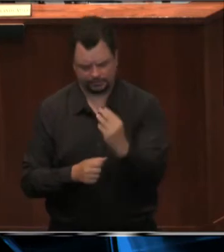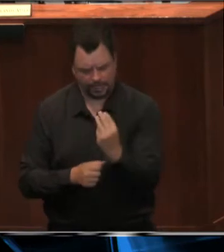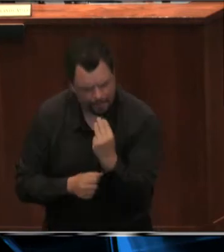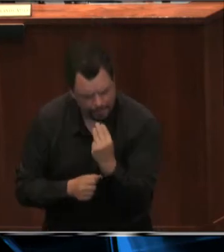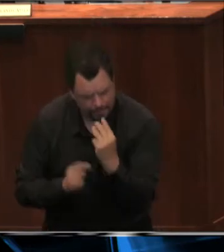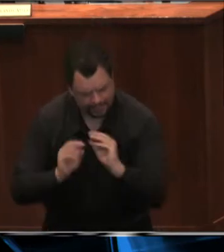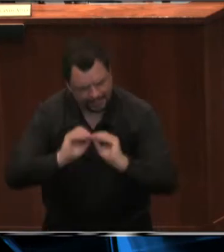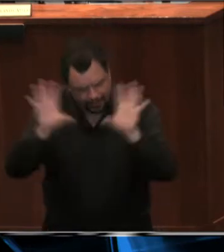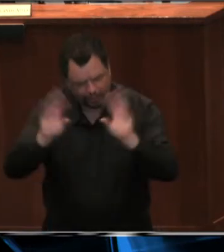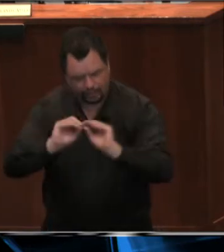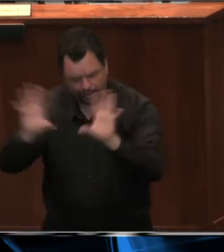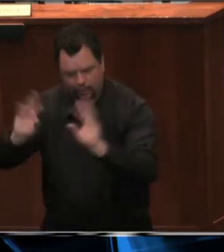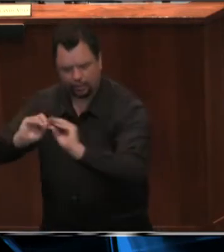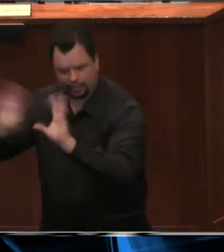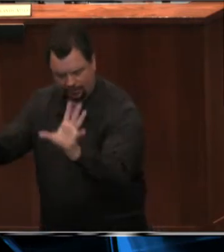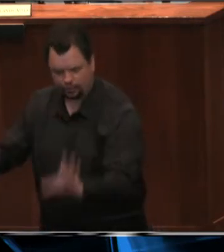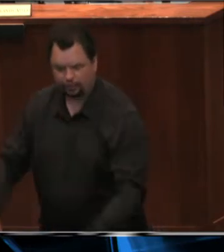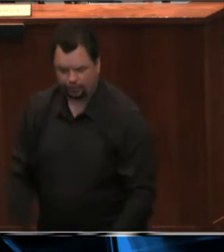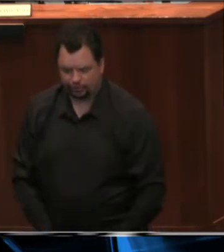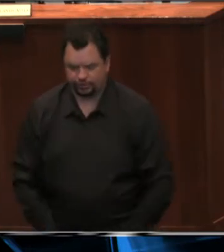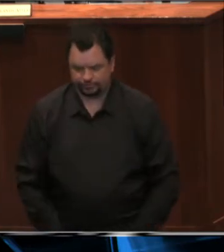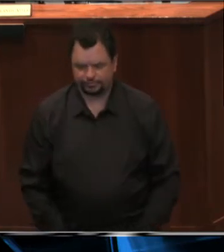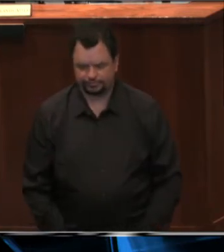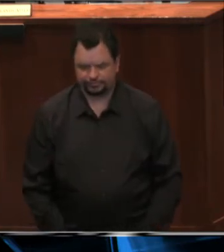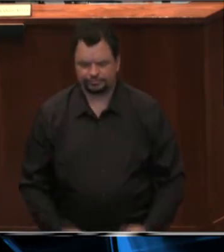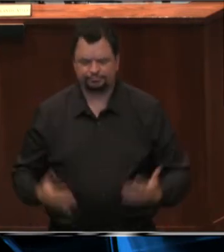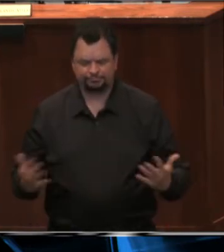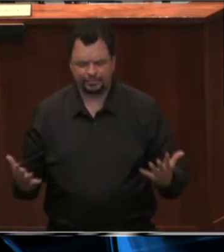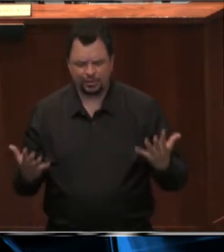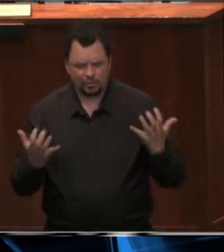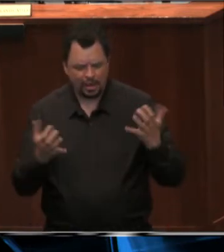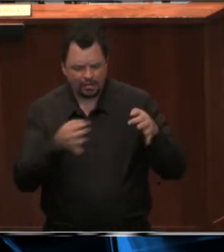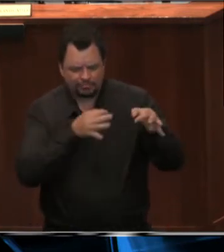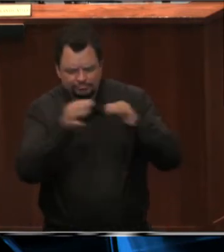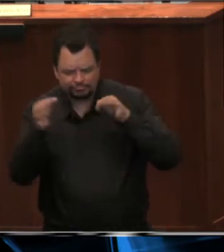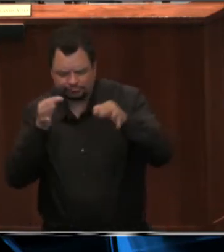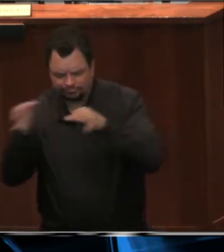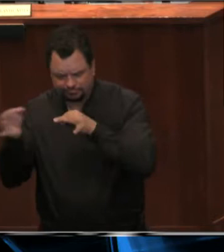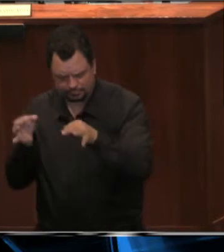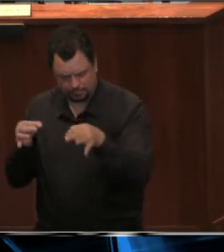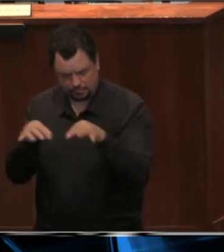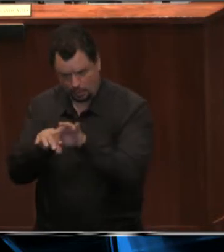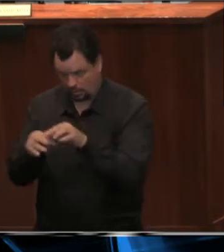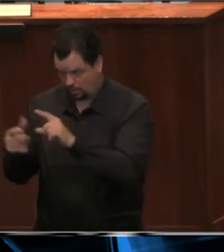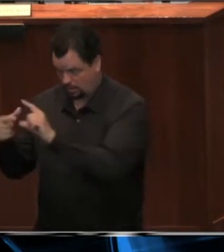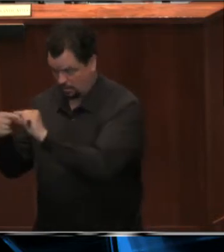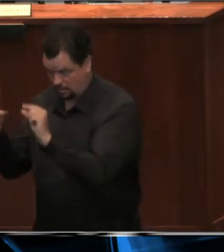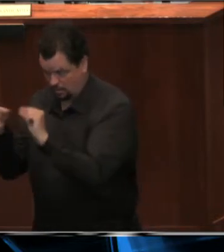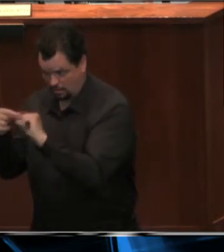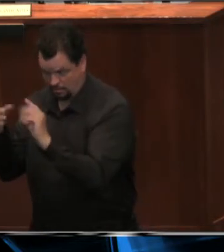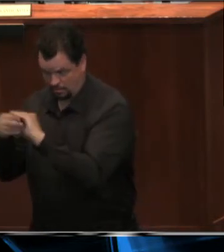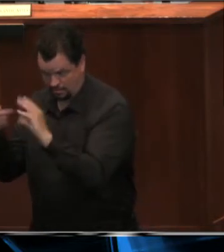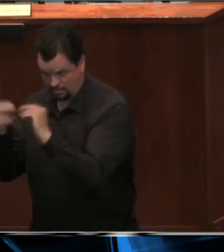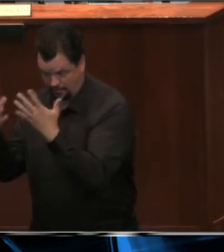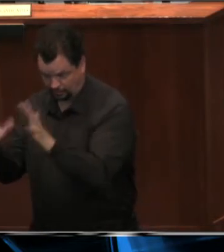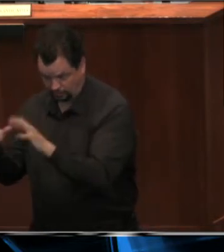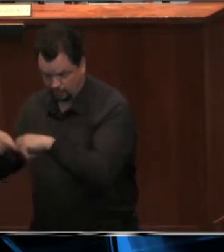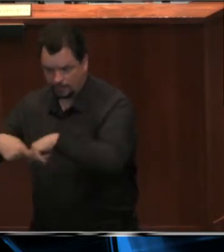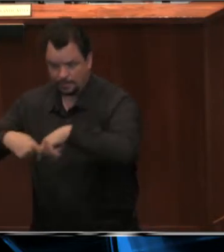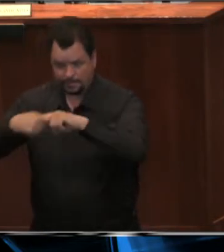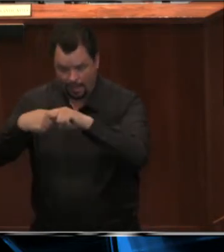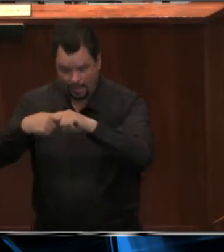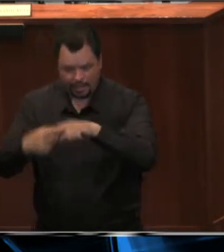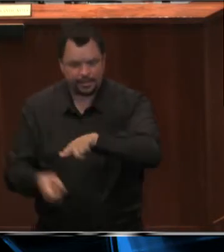I will mention there'll be some time for public comment at the end. I see a number of you have signed up.